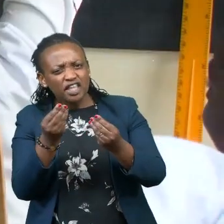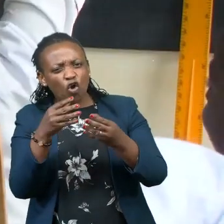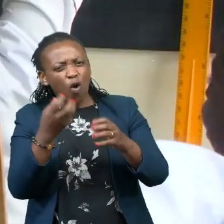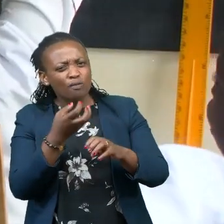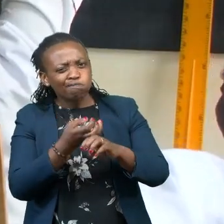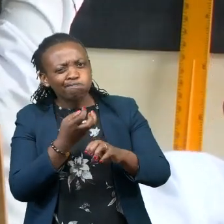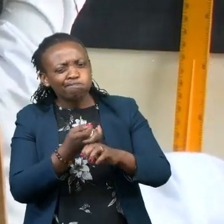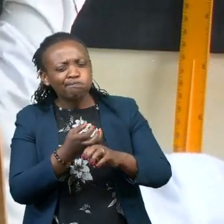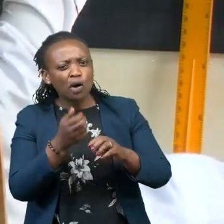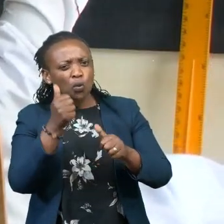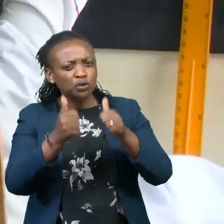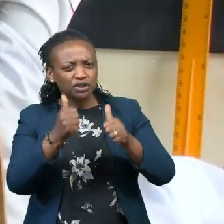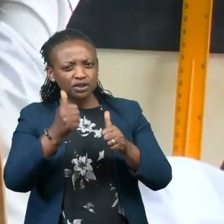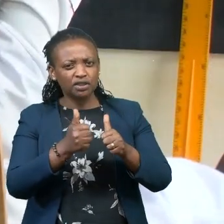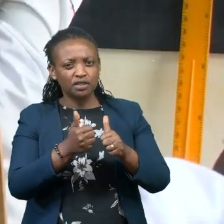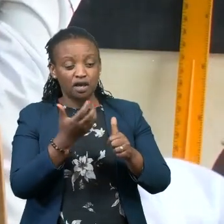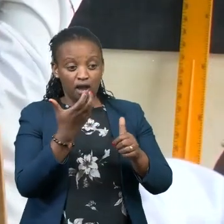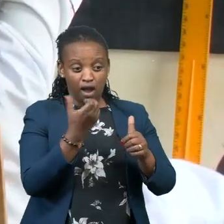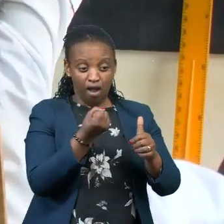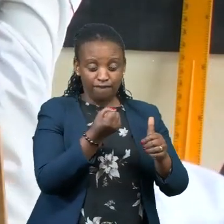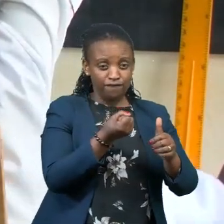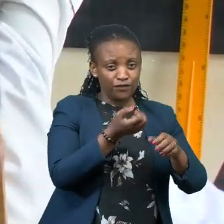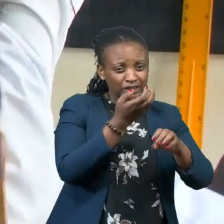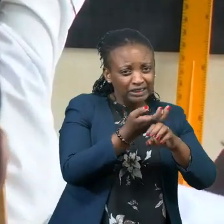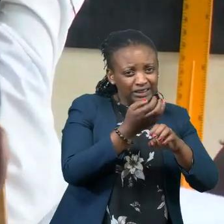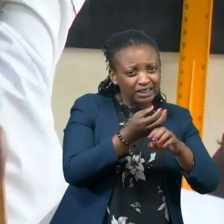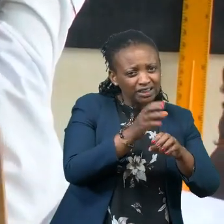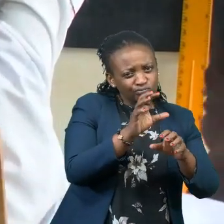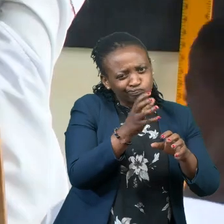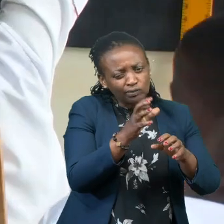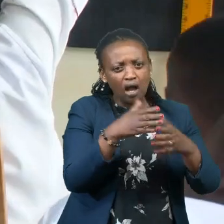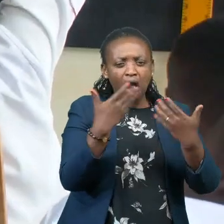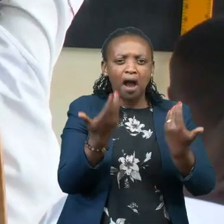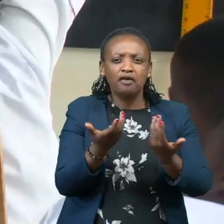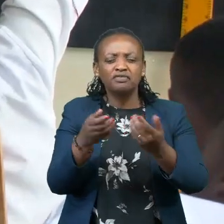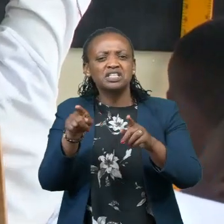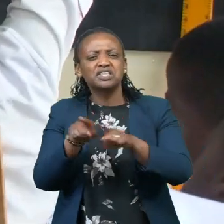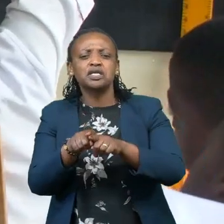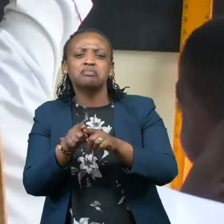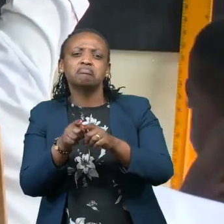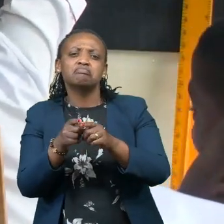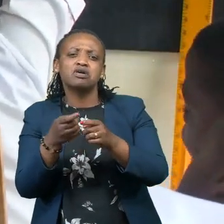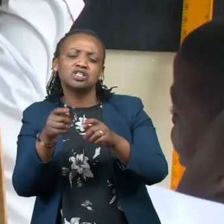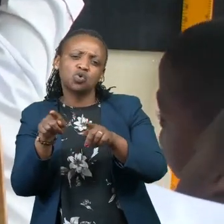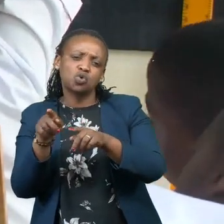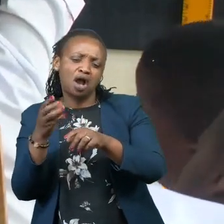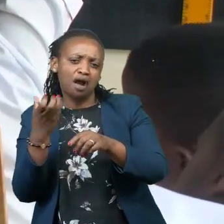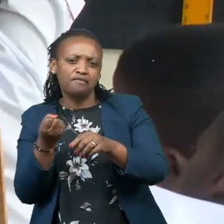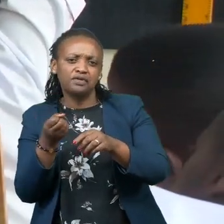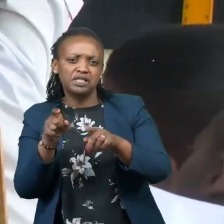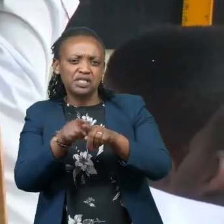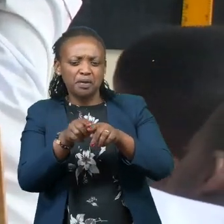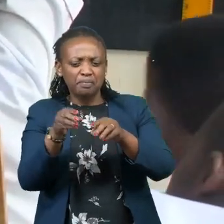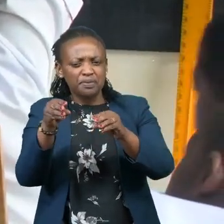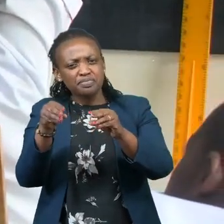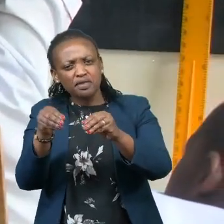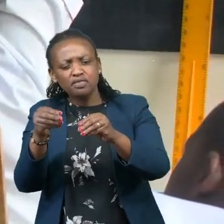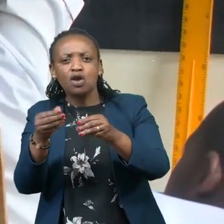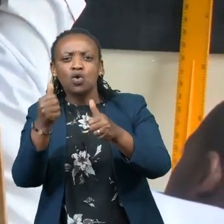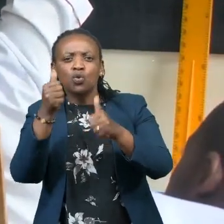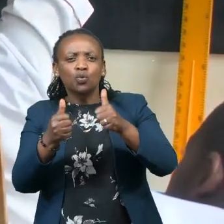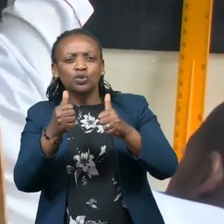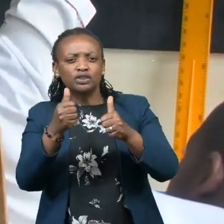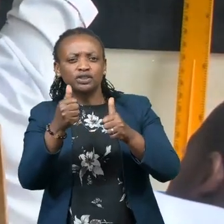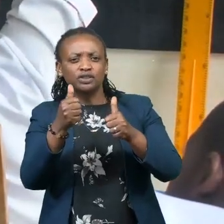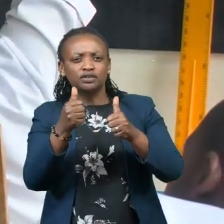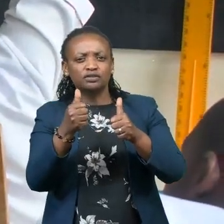The fine one or the coarse one? We have coarse sand, we have this sand, then we have also this